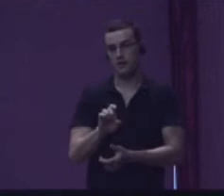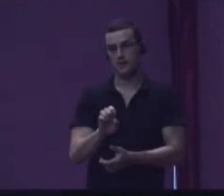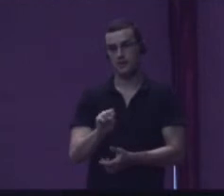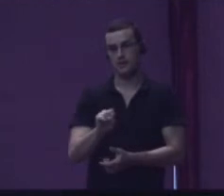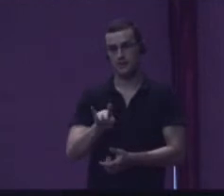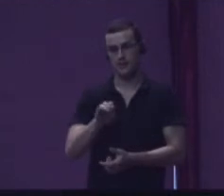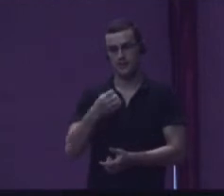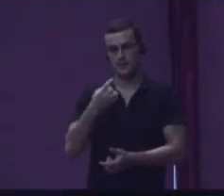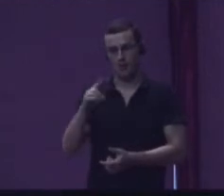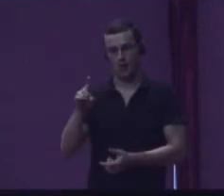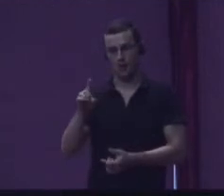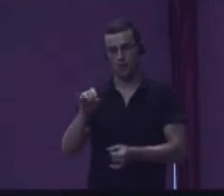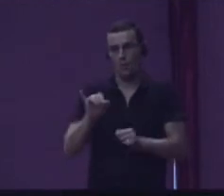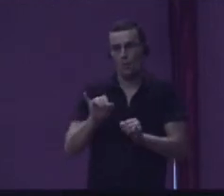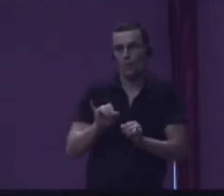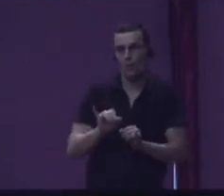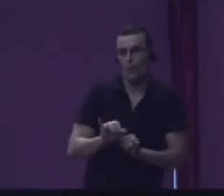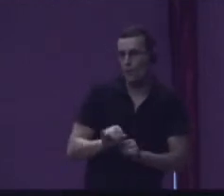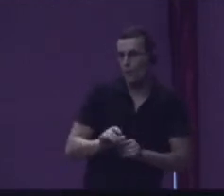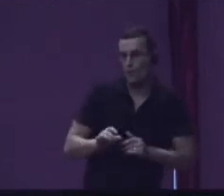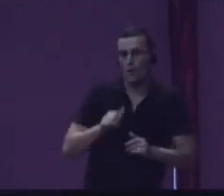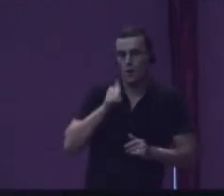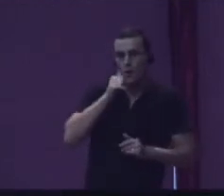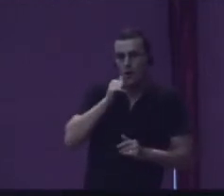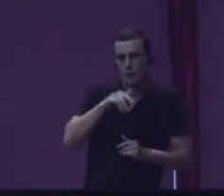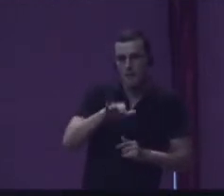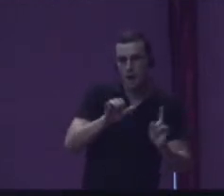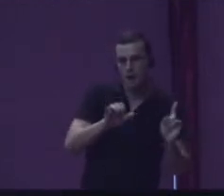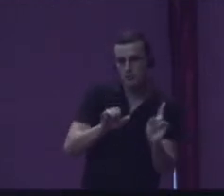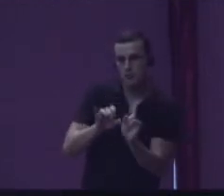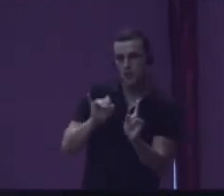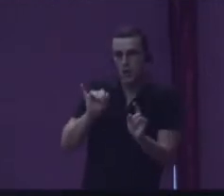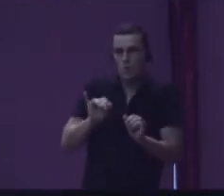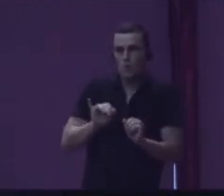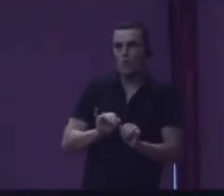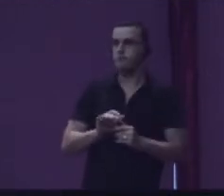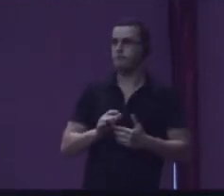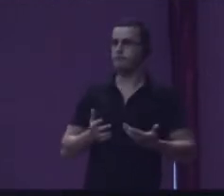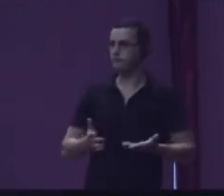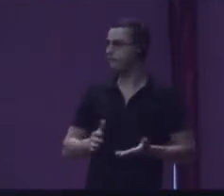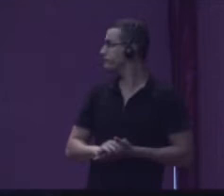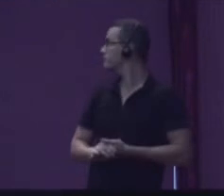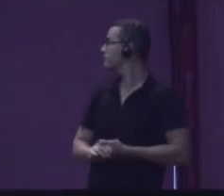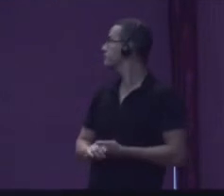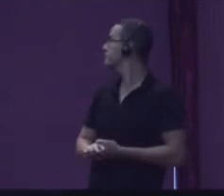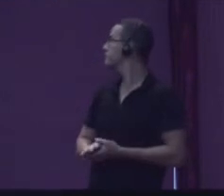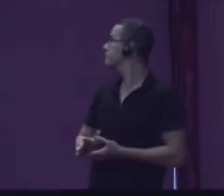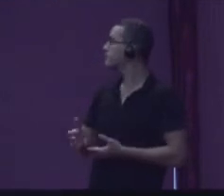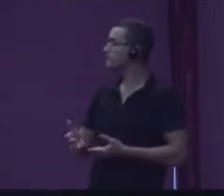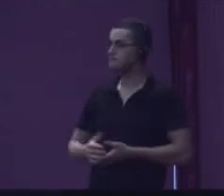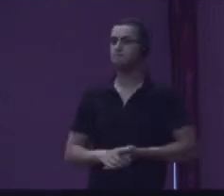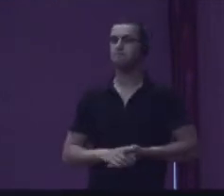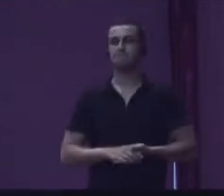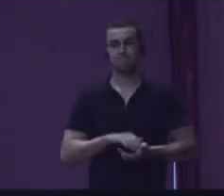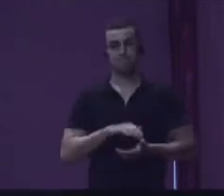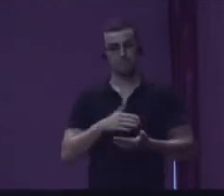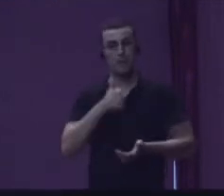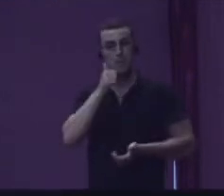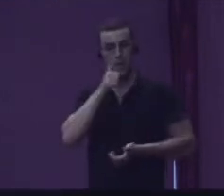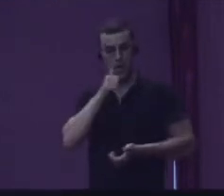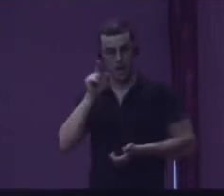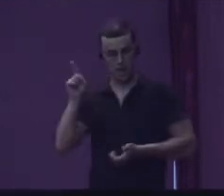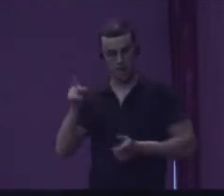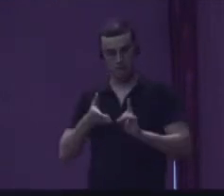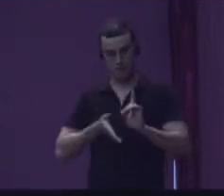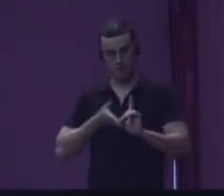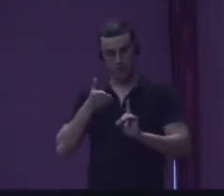supporting statements that Doña Maria made in one of the training sessions I heard, where they